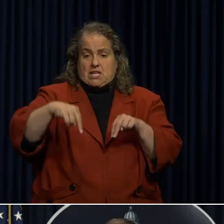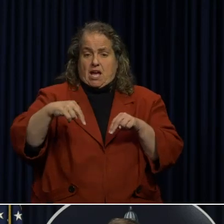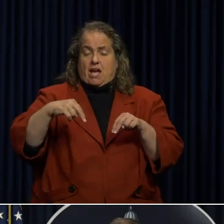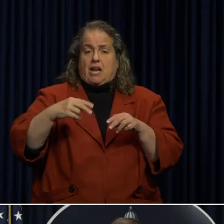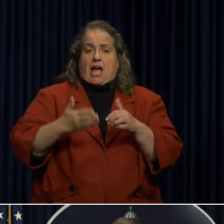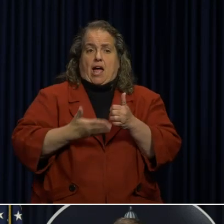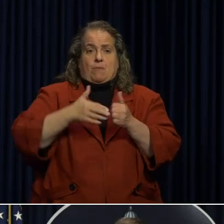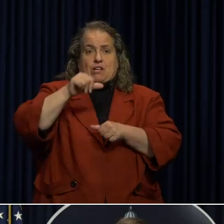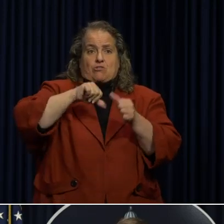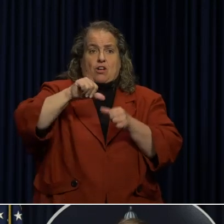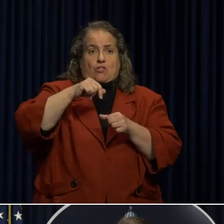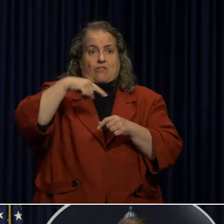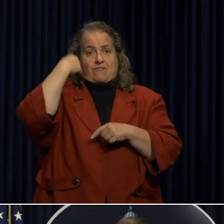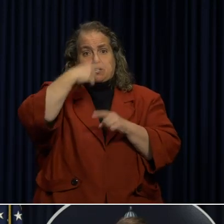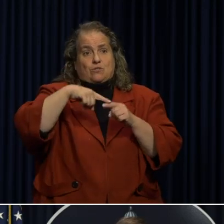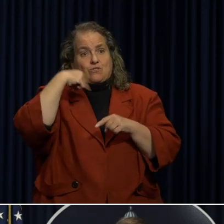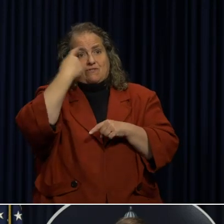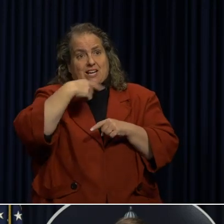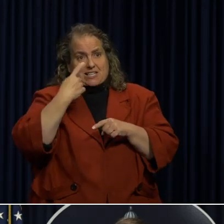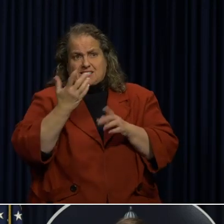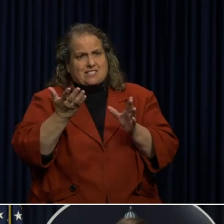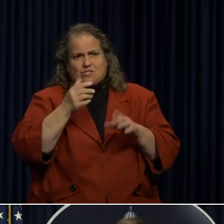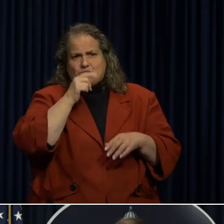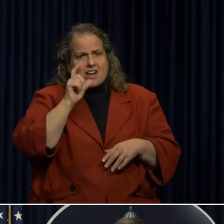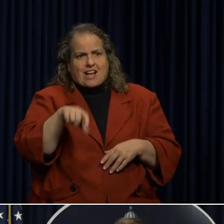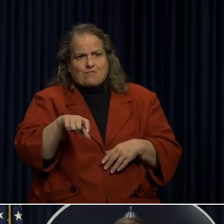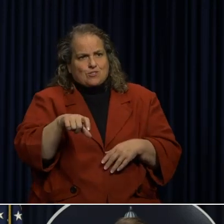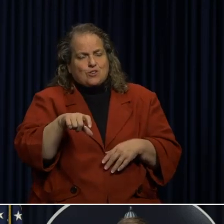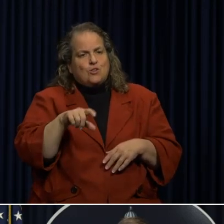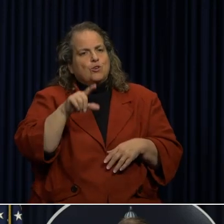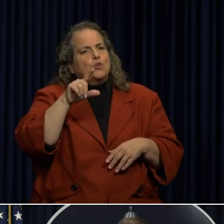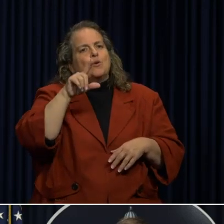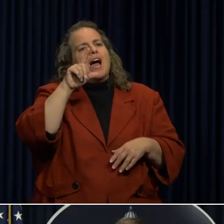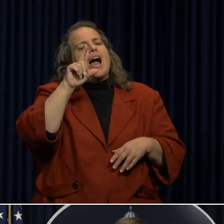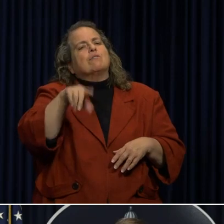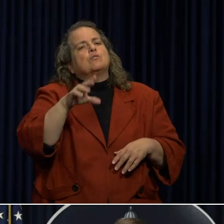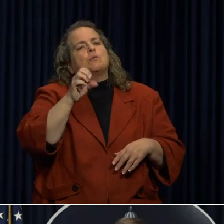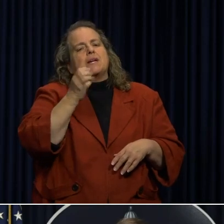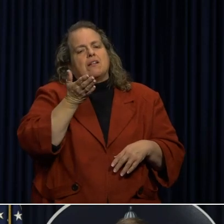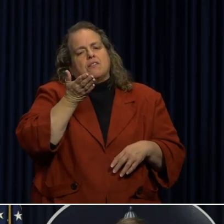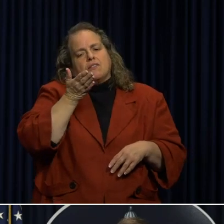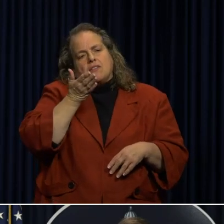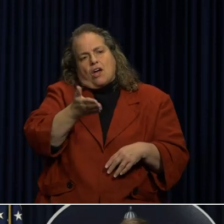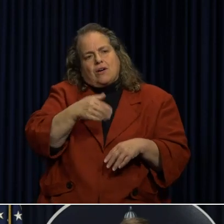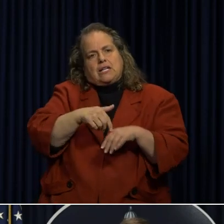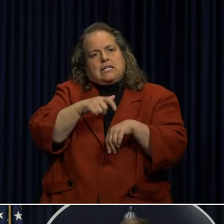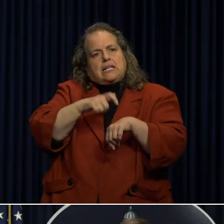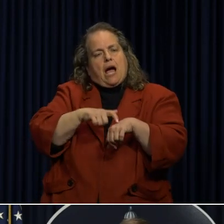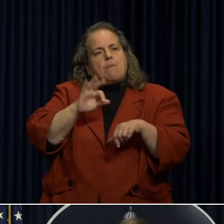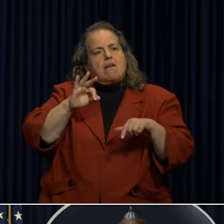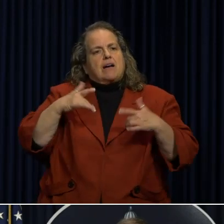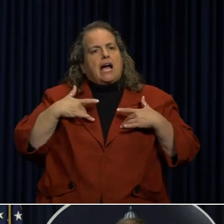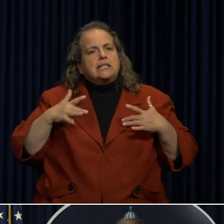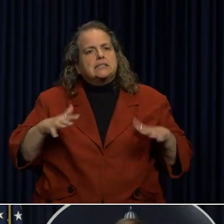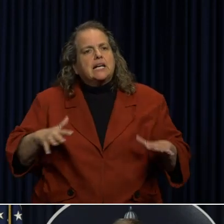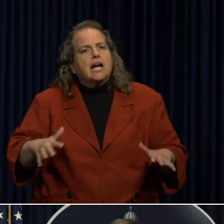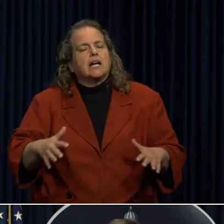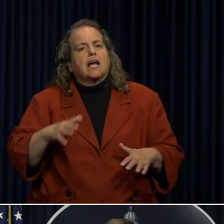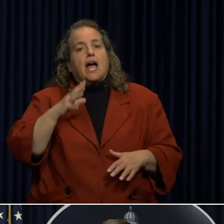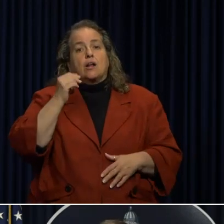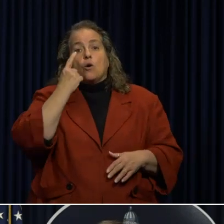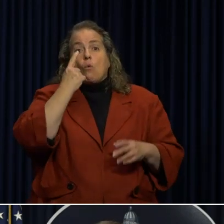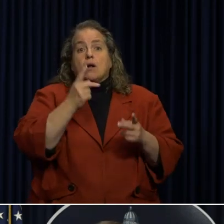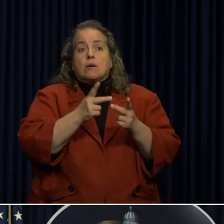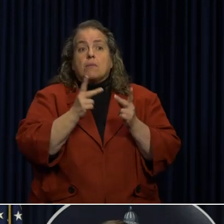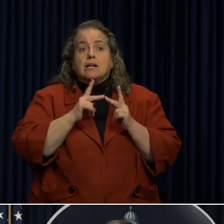Kentucky based on the decisions to not spread the virus. We got to be there for each other at this time of anxiety. And this is one